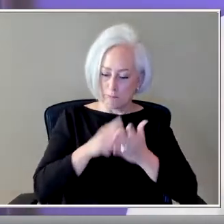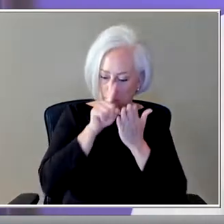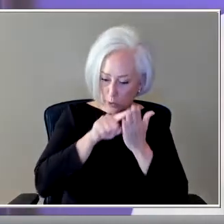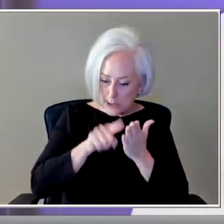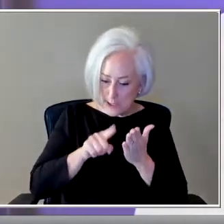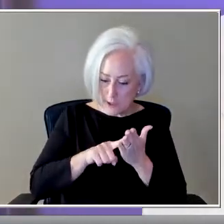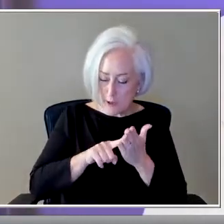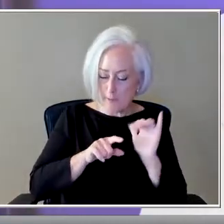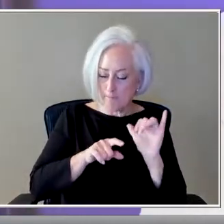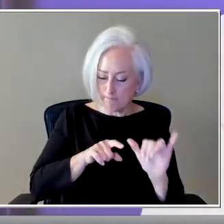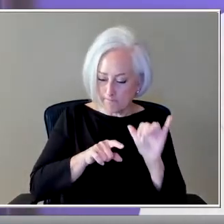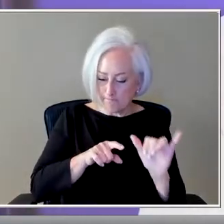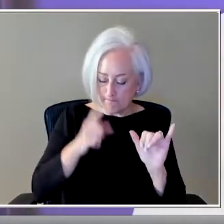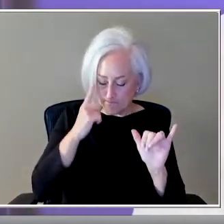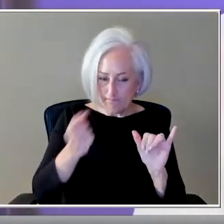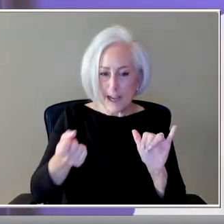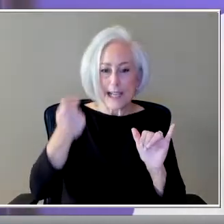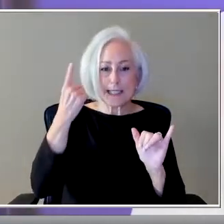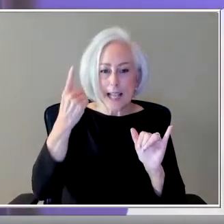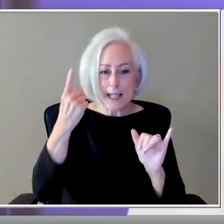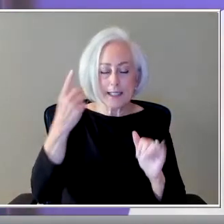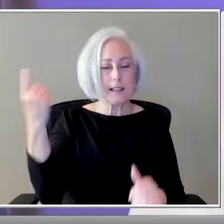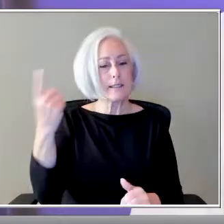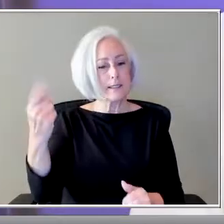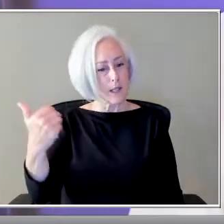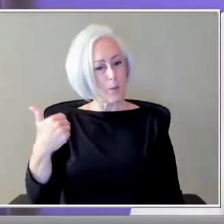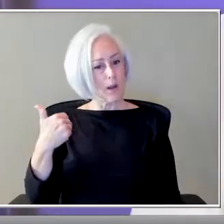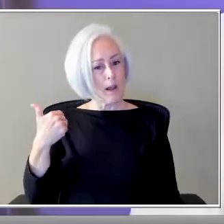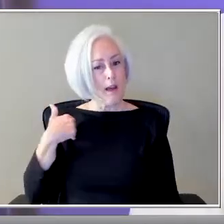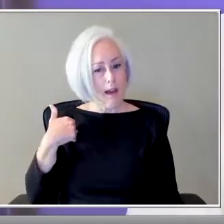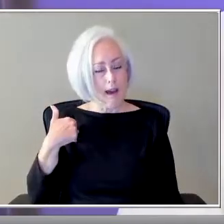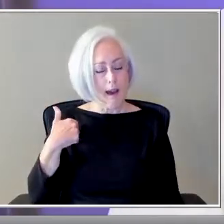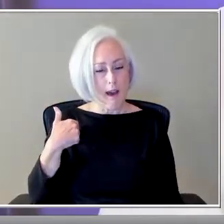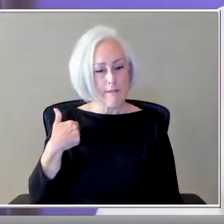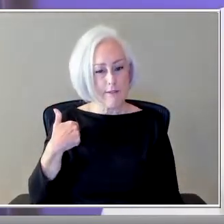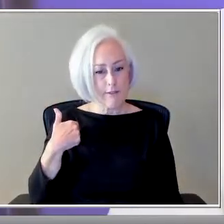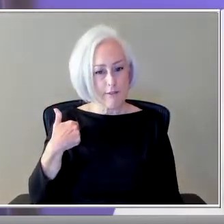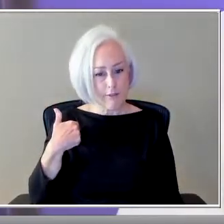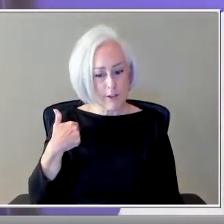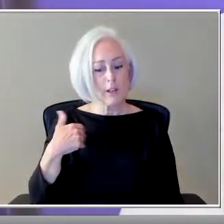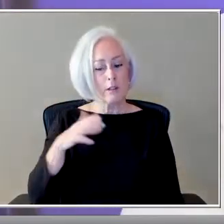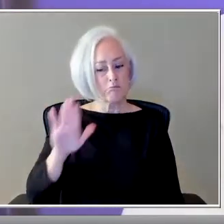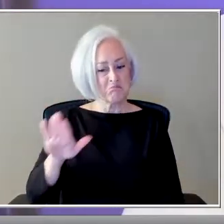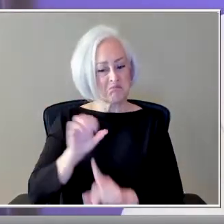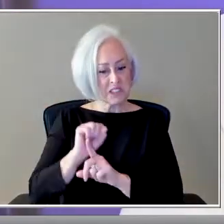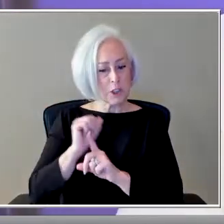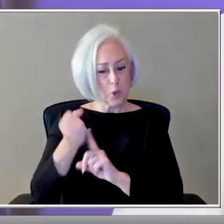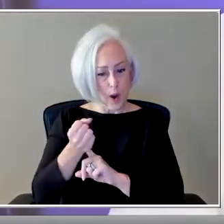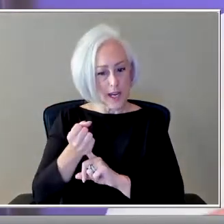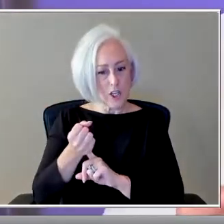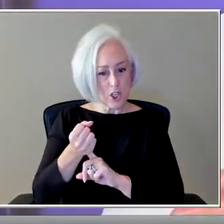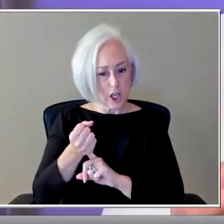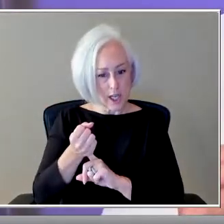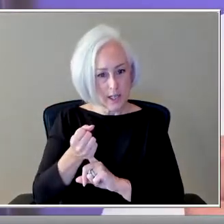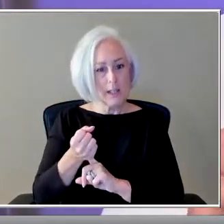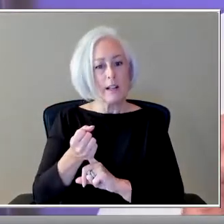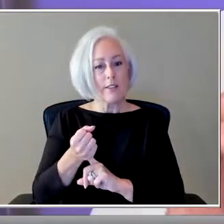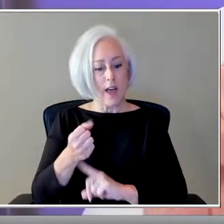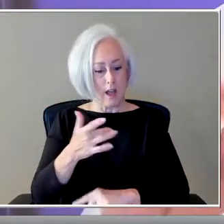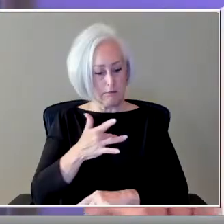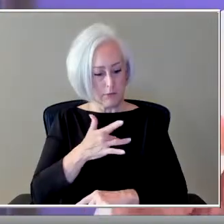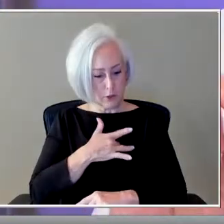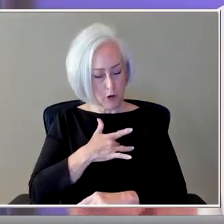sense to me that somebody that has a situation that can raise their cardiovascular risk. We know